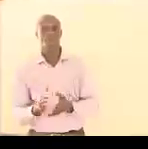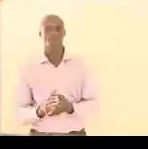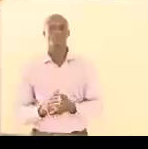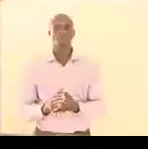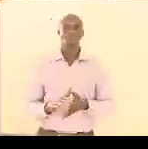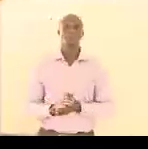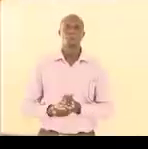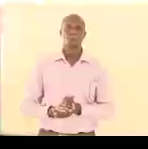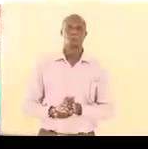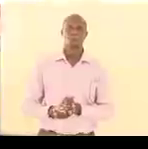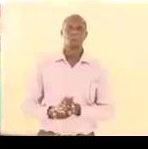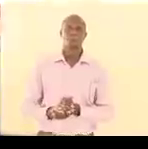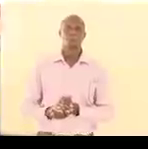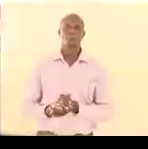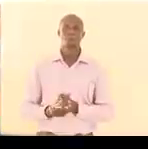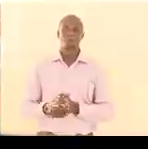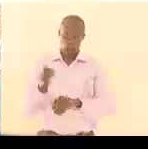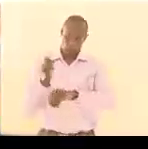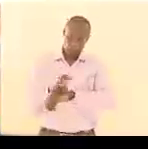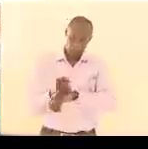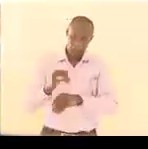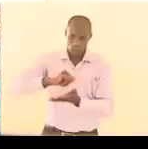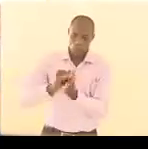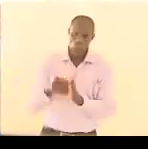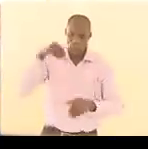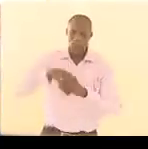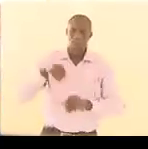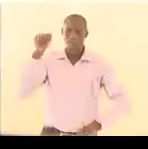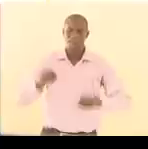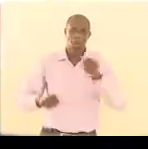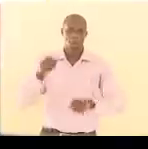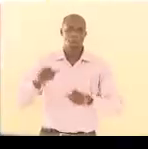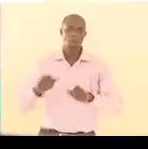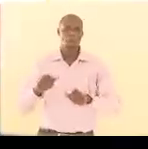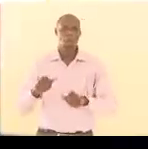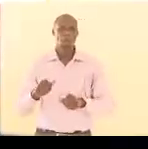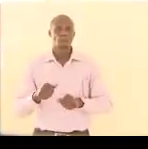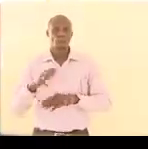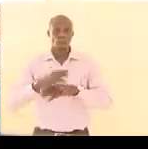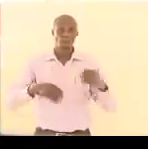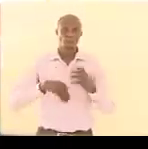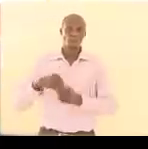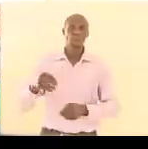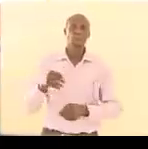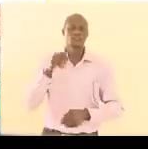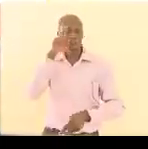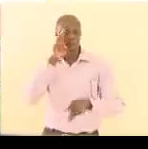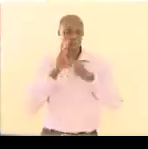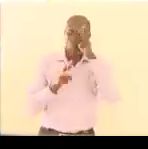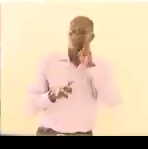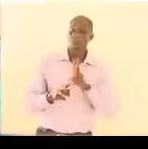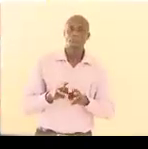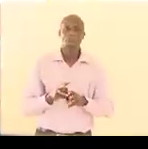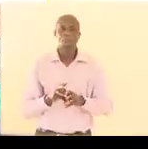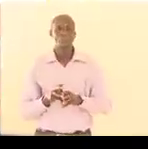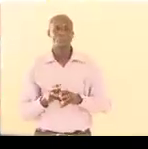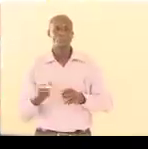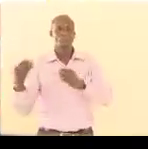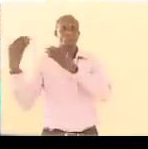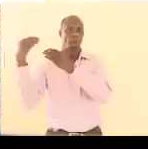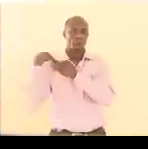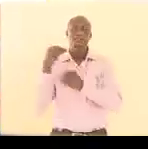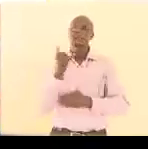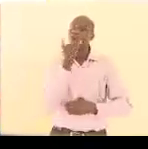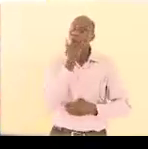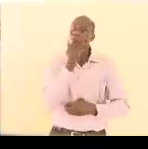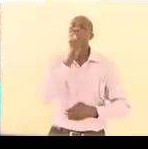Correcting sinners. Yes, sir. Counseling those in doubt. Counseling those in doubt. Then consoling the sorrowful. Consoling the sorrowful.